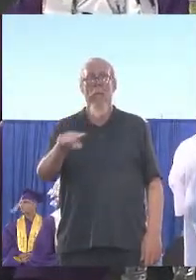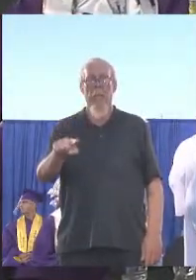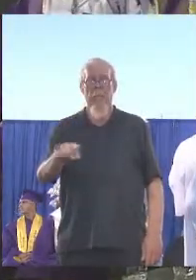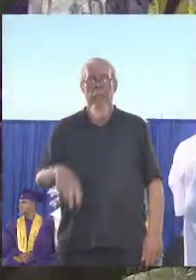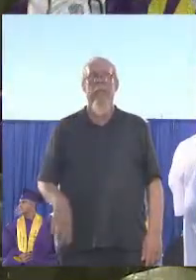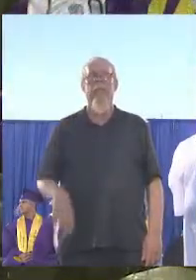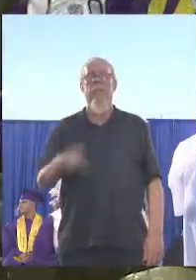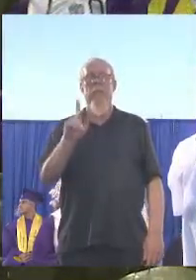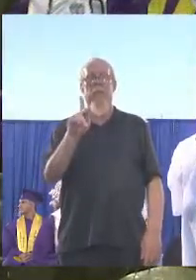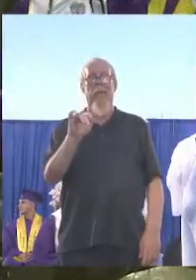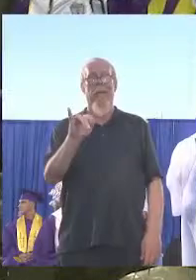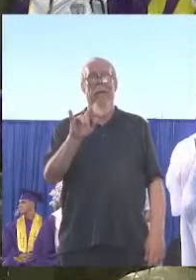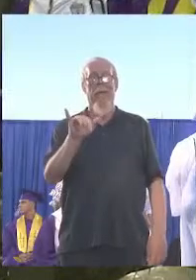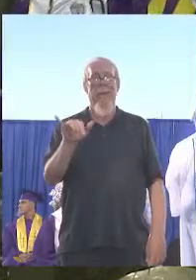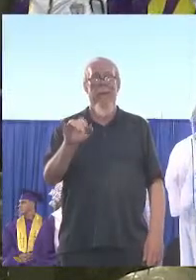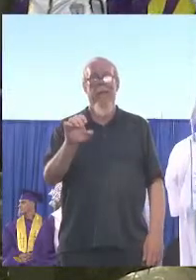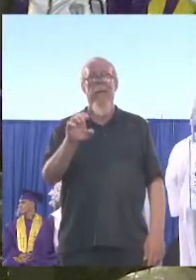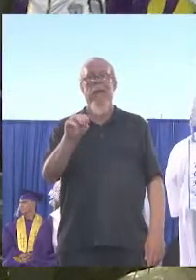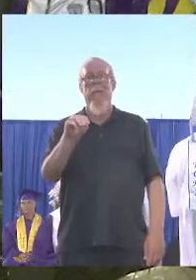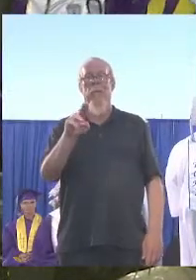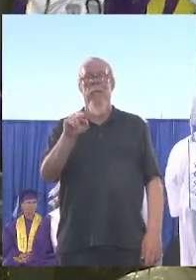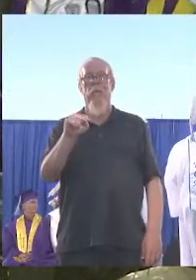Kylie A. Muniz,